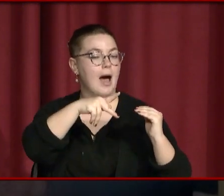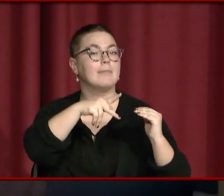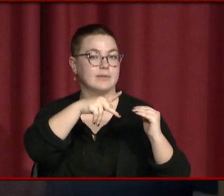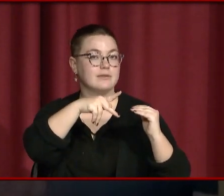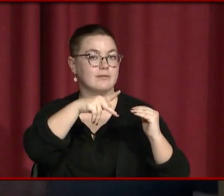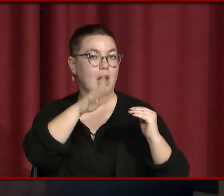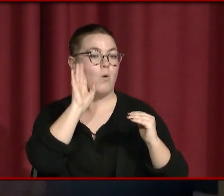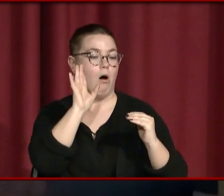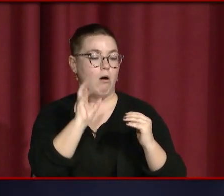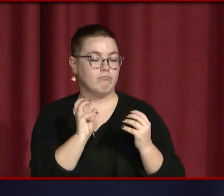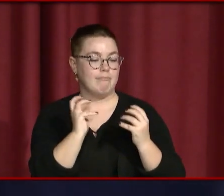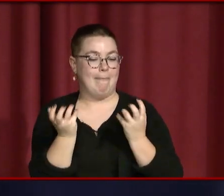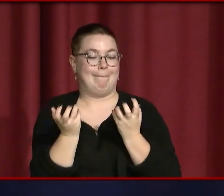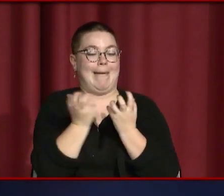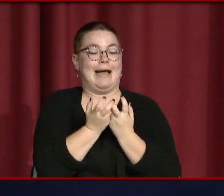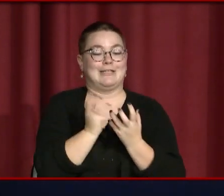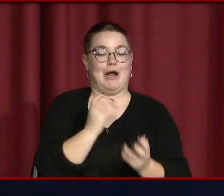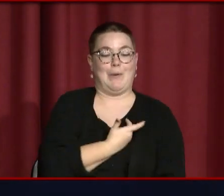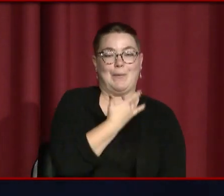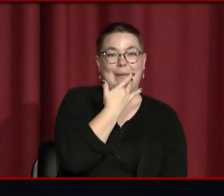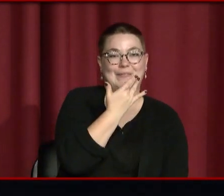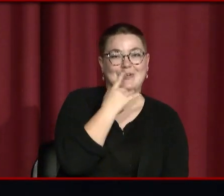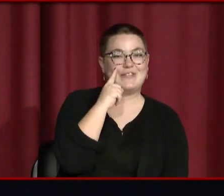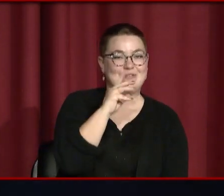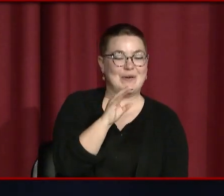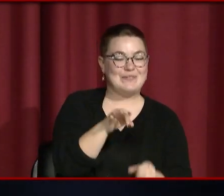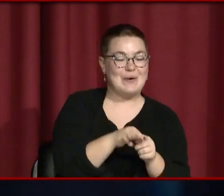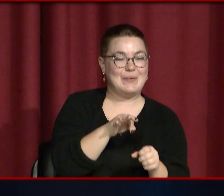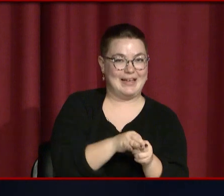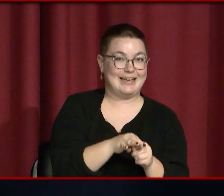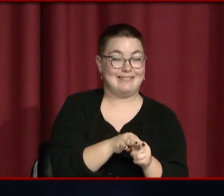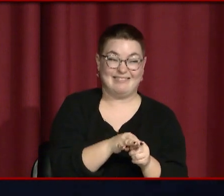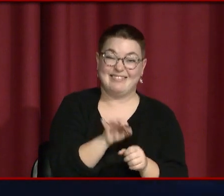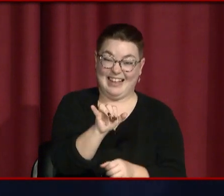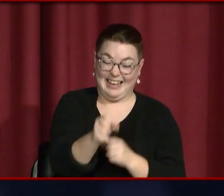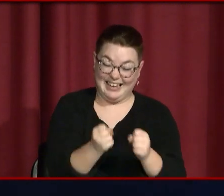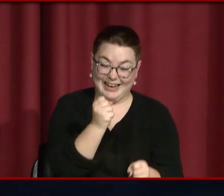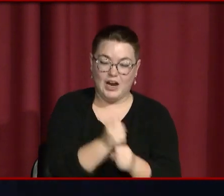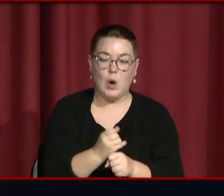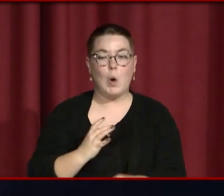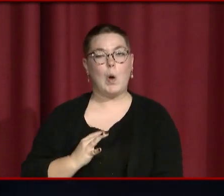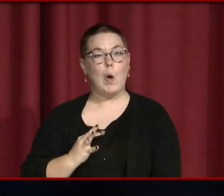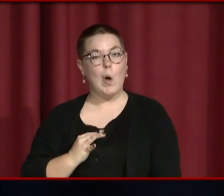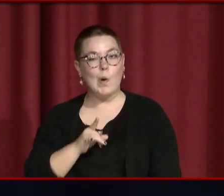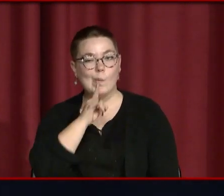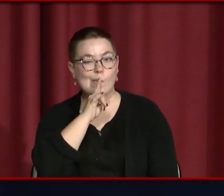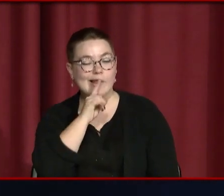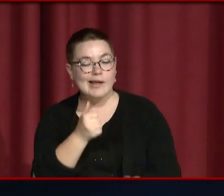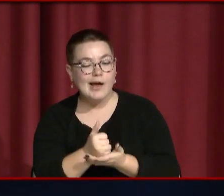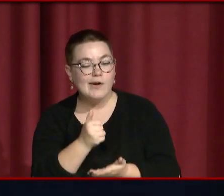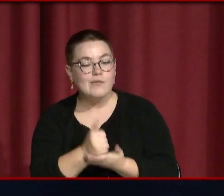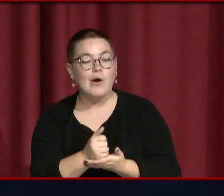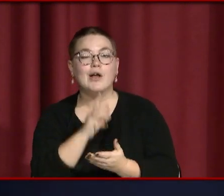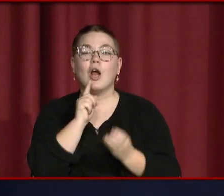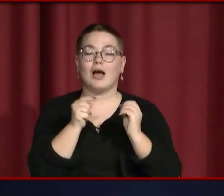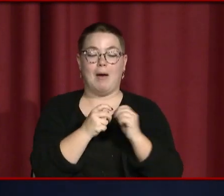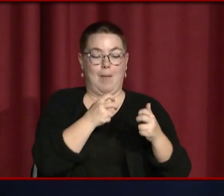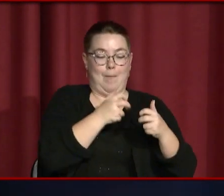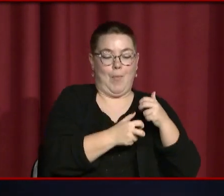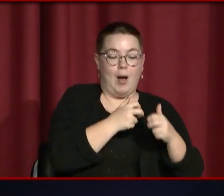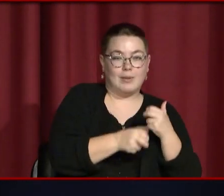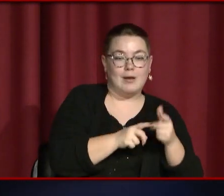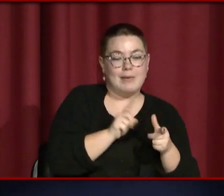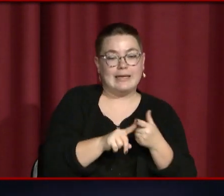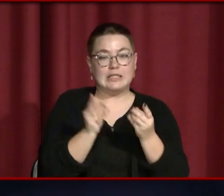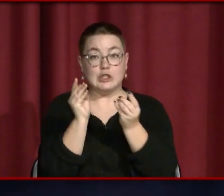2026. That's really helpful. And when I'm in my classroom, I talk about problem, solution, and then I talk